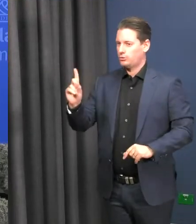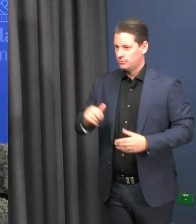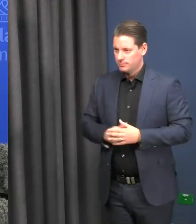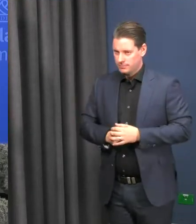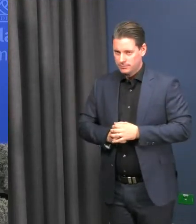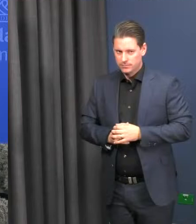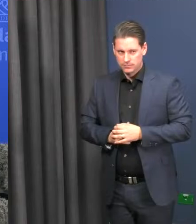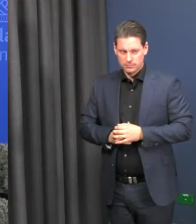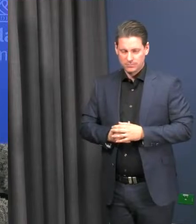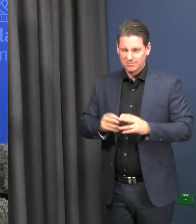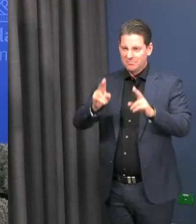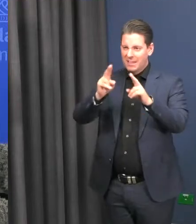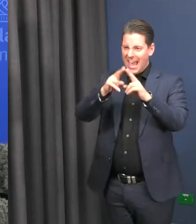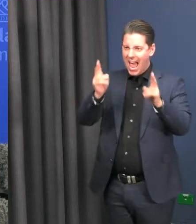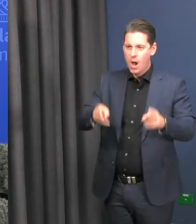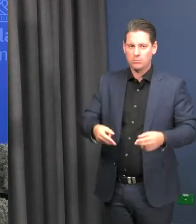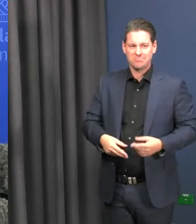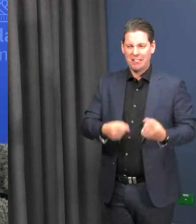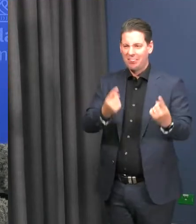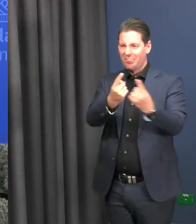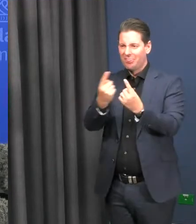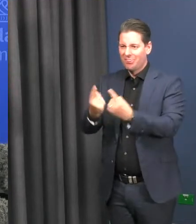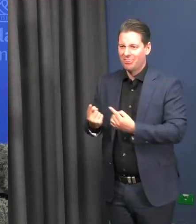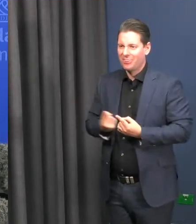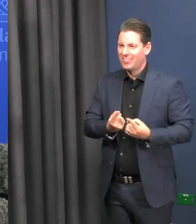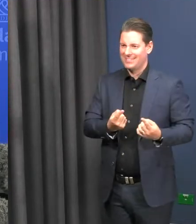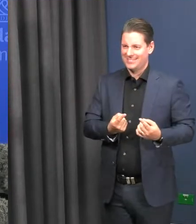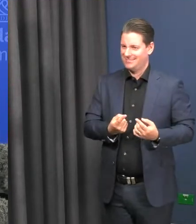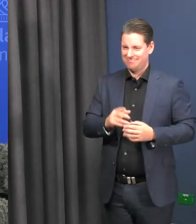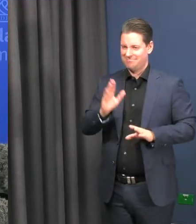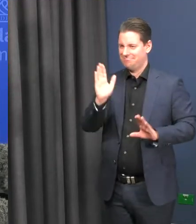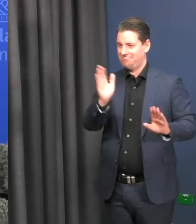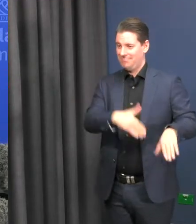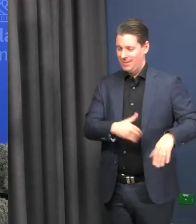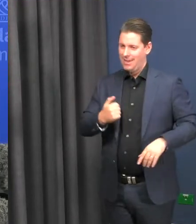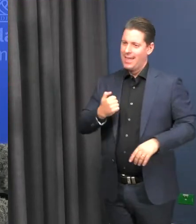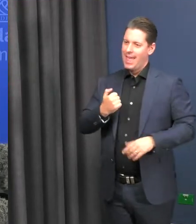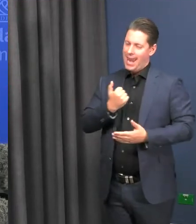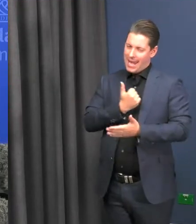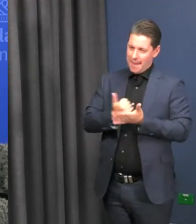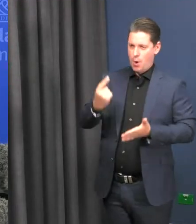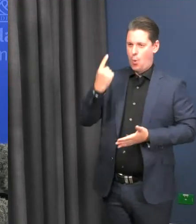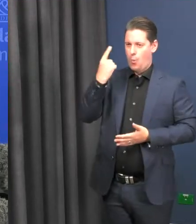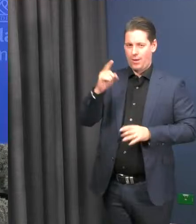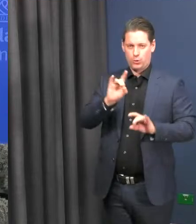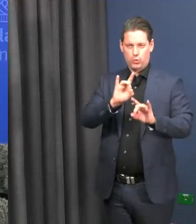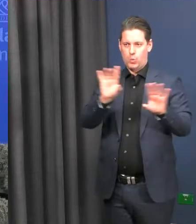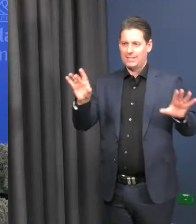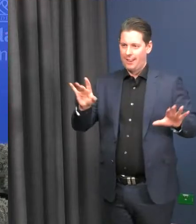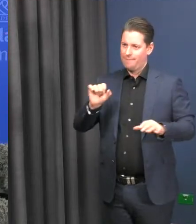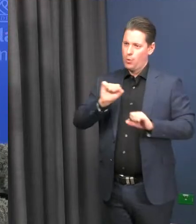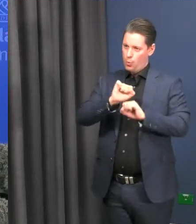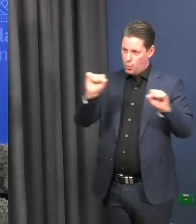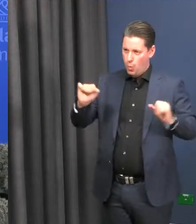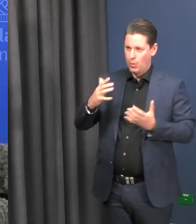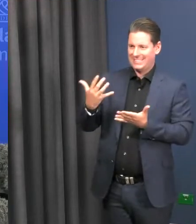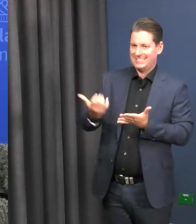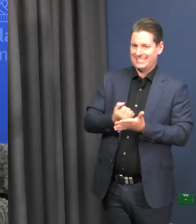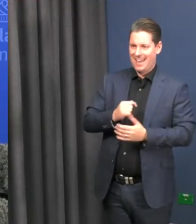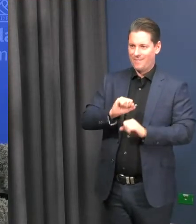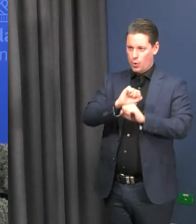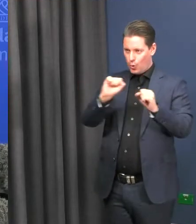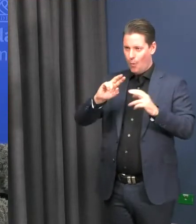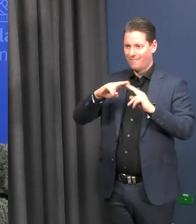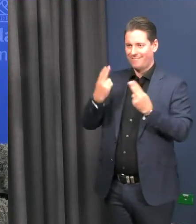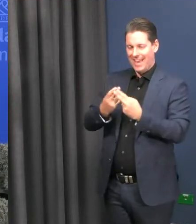property, items, they run a distant second to people and to your family. And you should take the